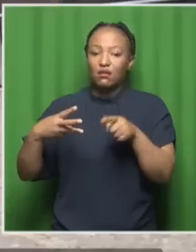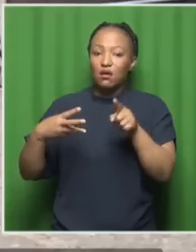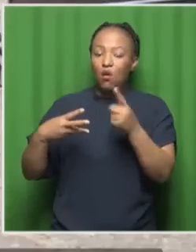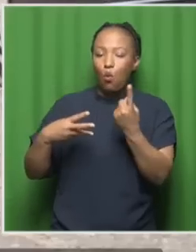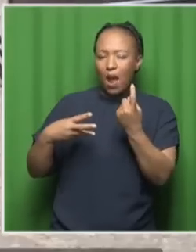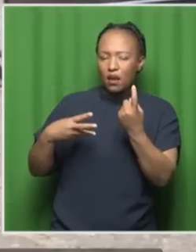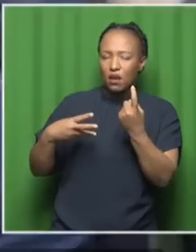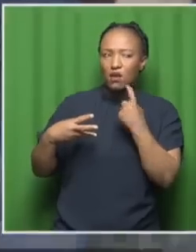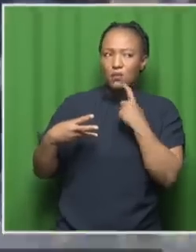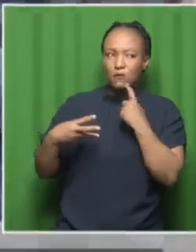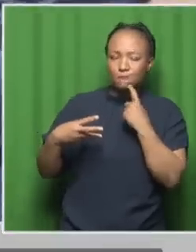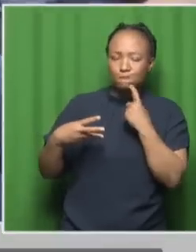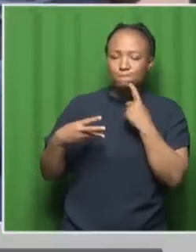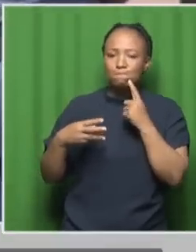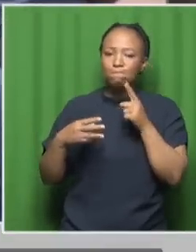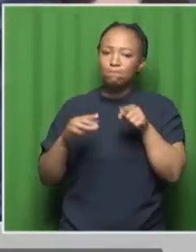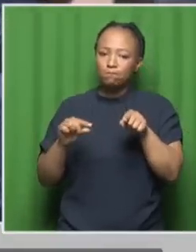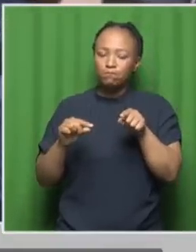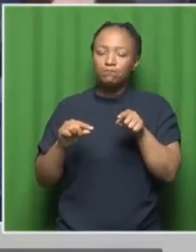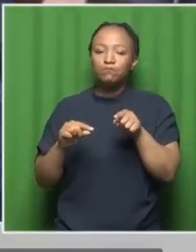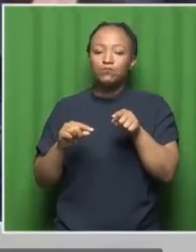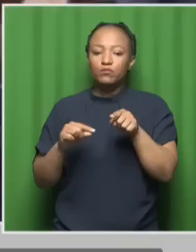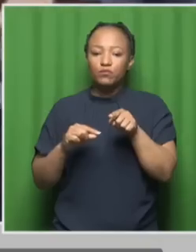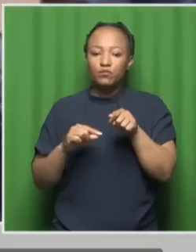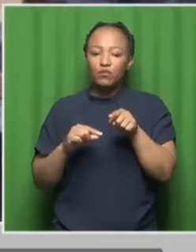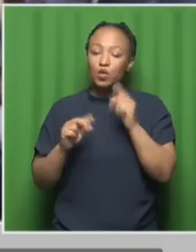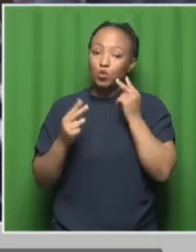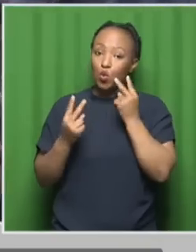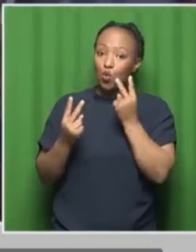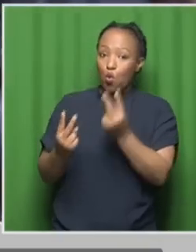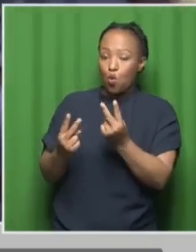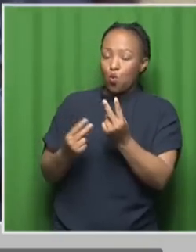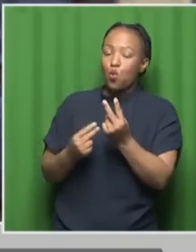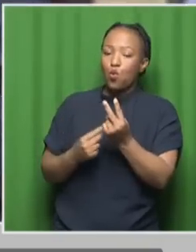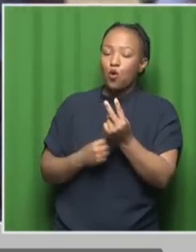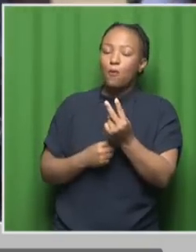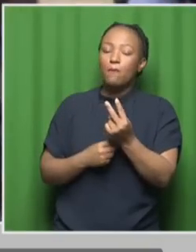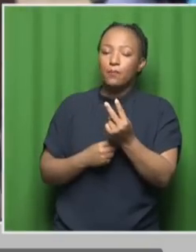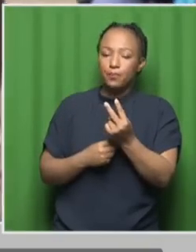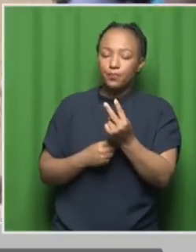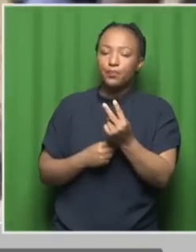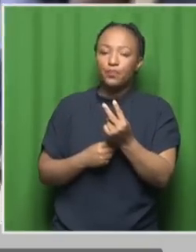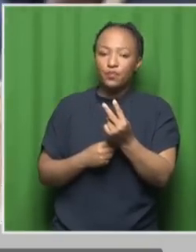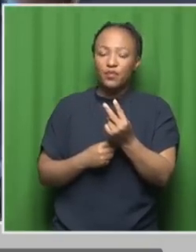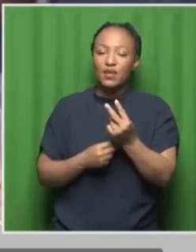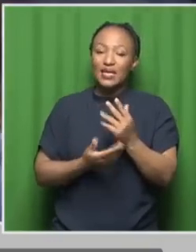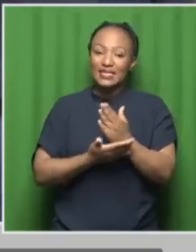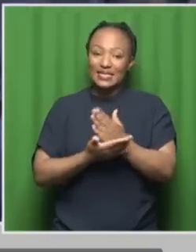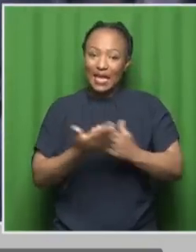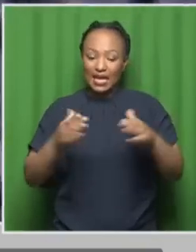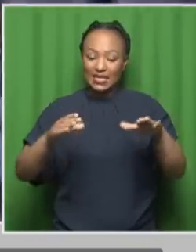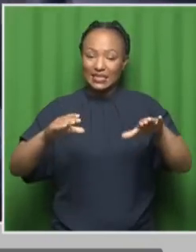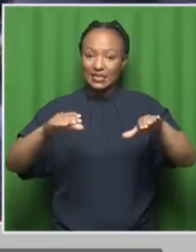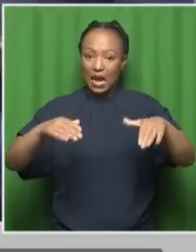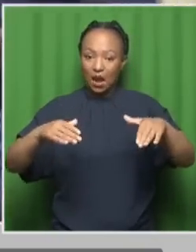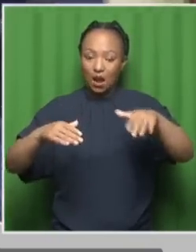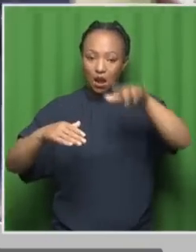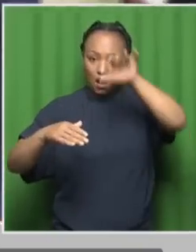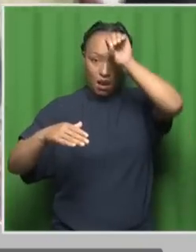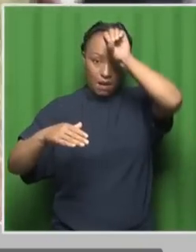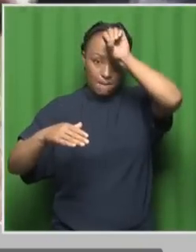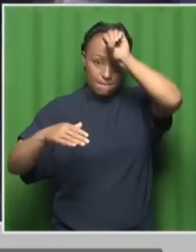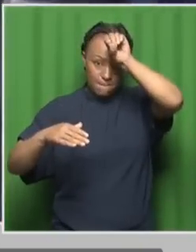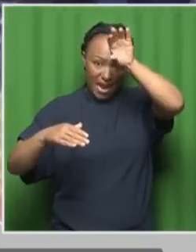and look at, Sakina, is that in the sector itself, the government itself is losing a lot